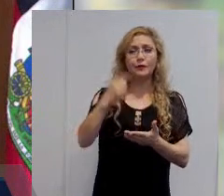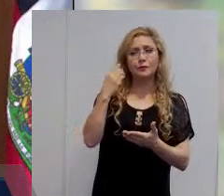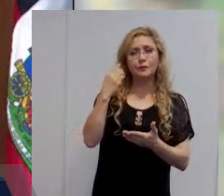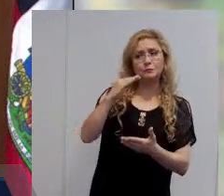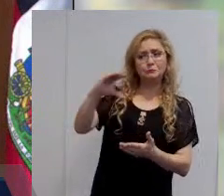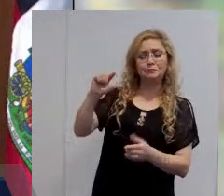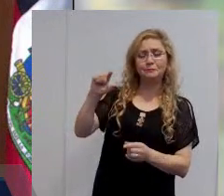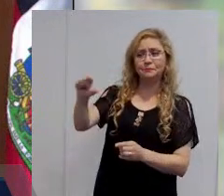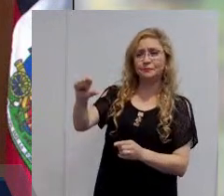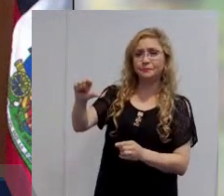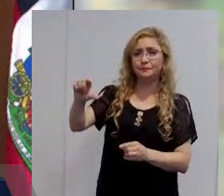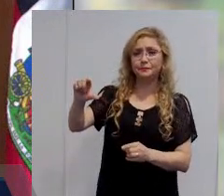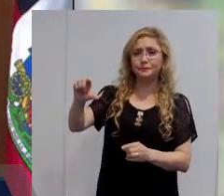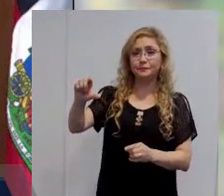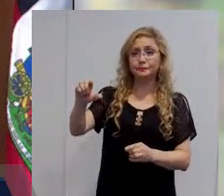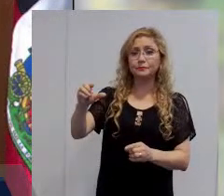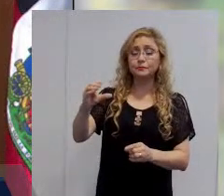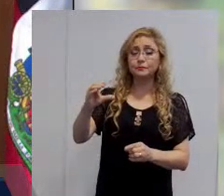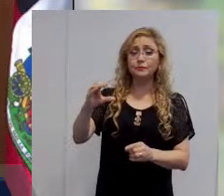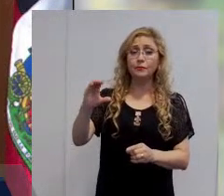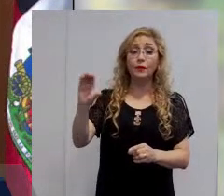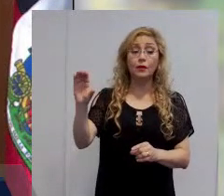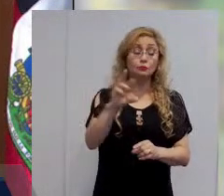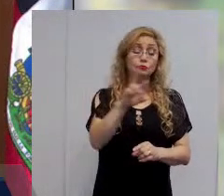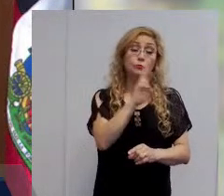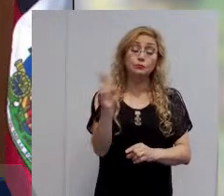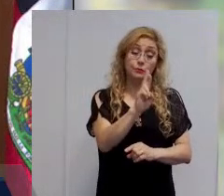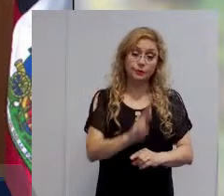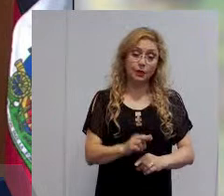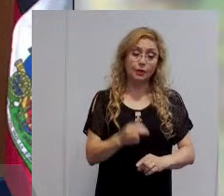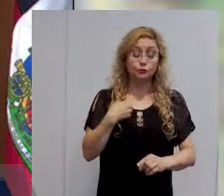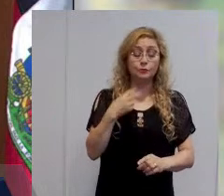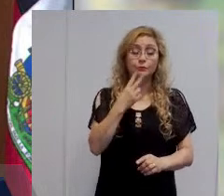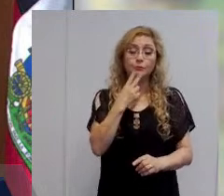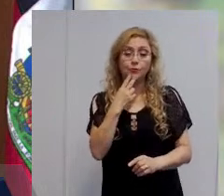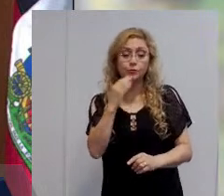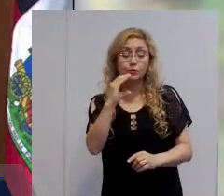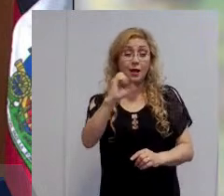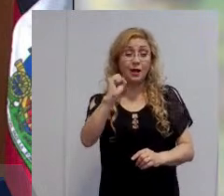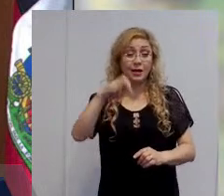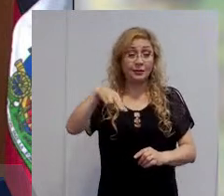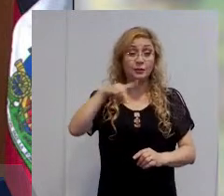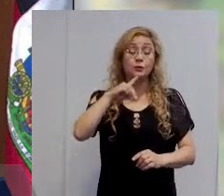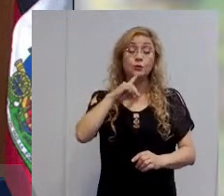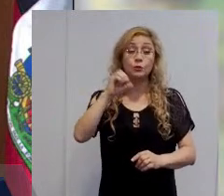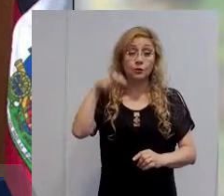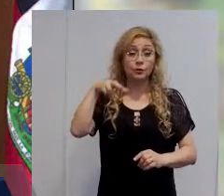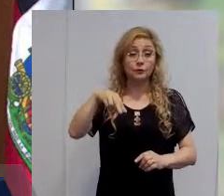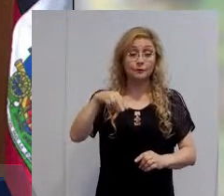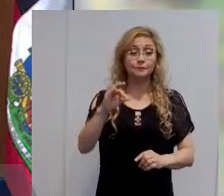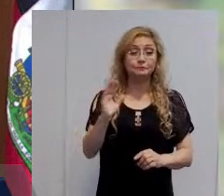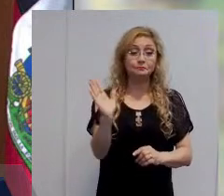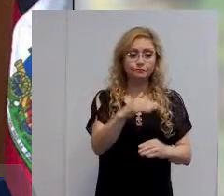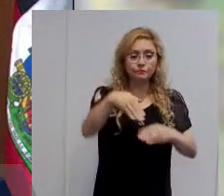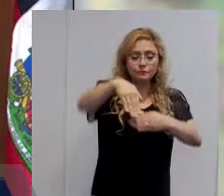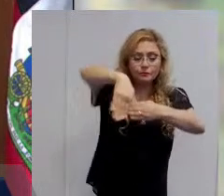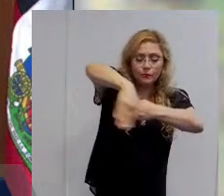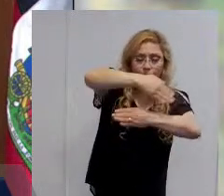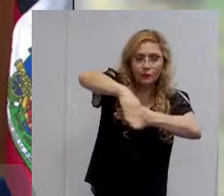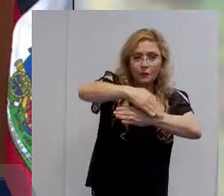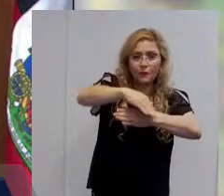come from a rural area in Costa Rica. I live in a border region as well.